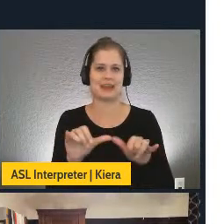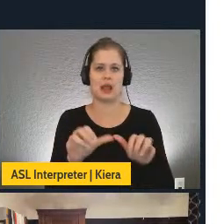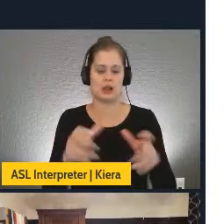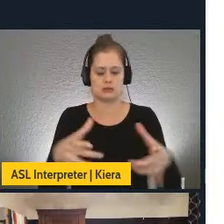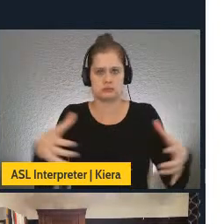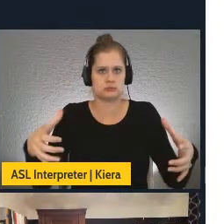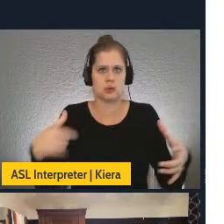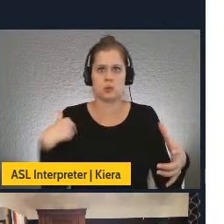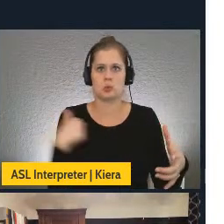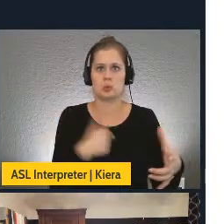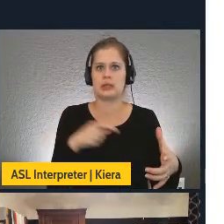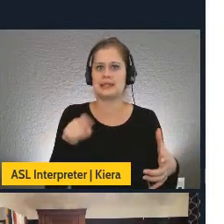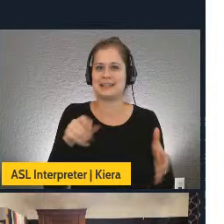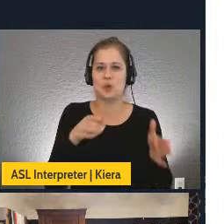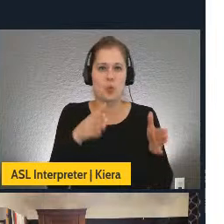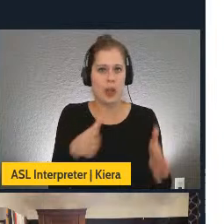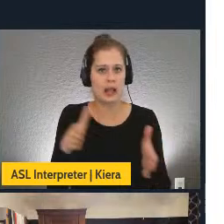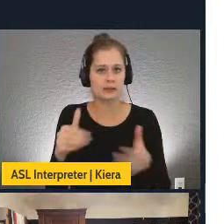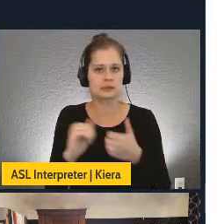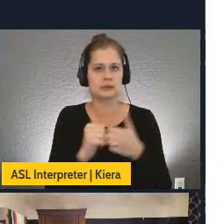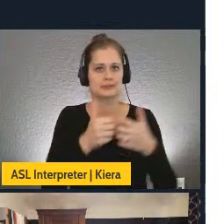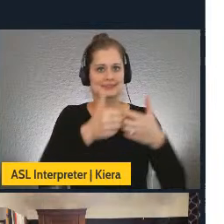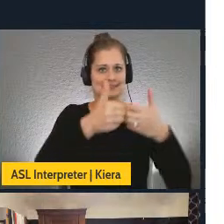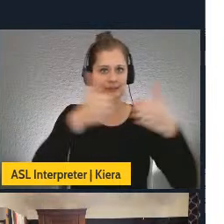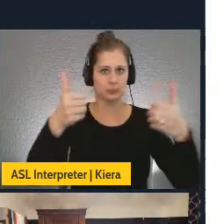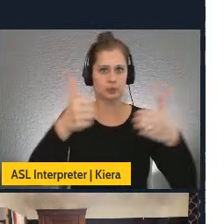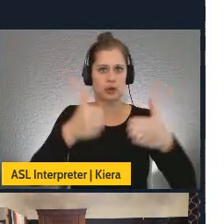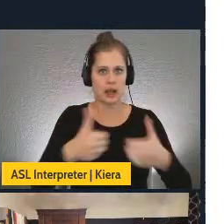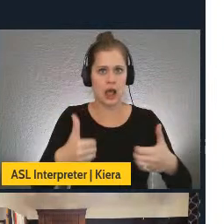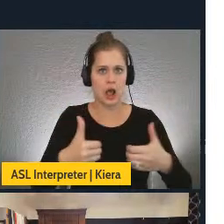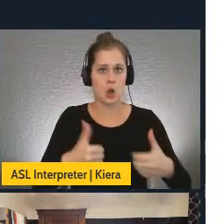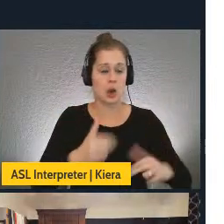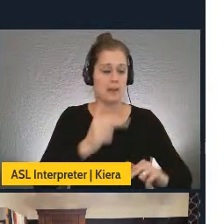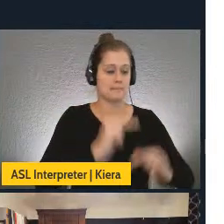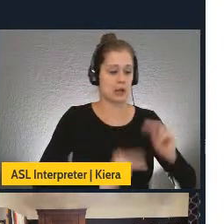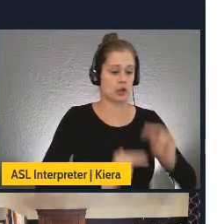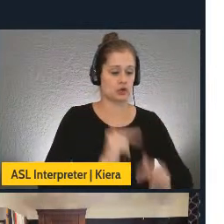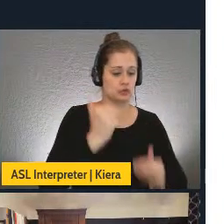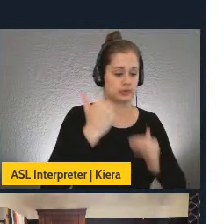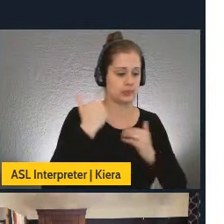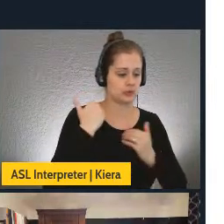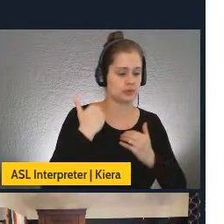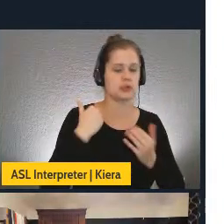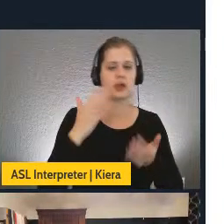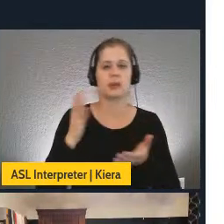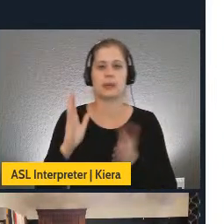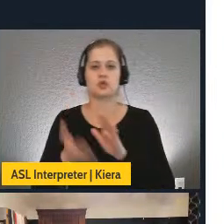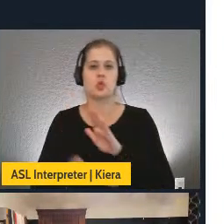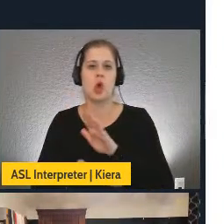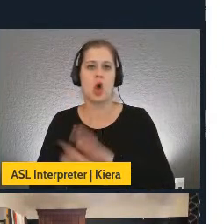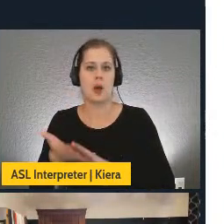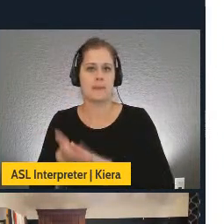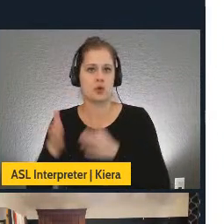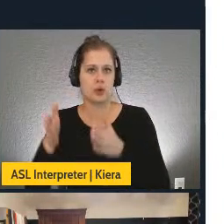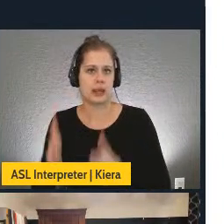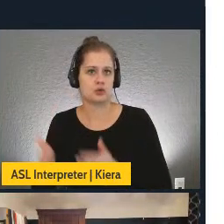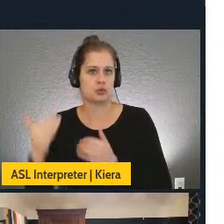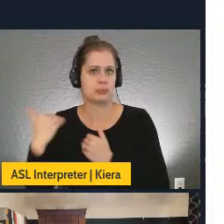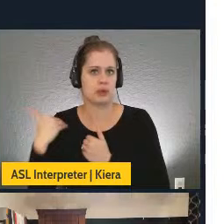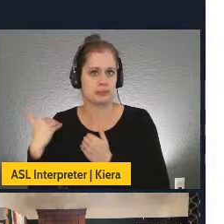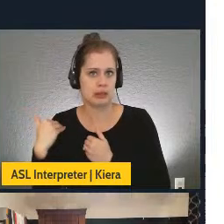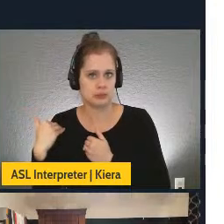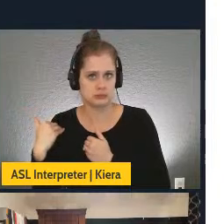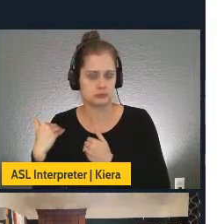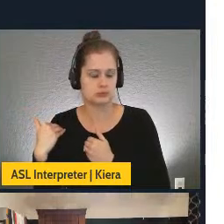because we needed ways to separate out builder responsibilities versus operator responsibilities. And